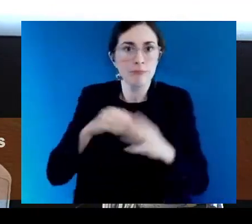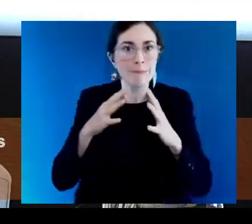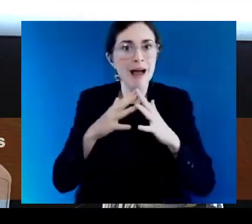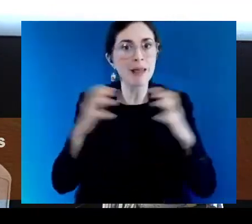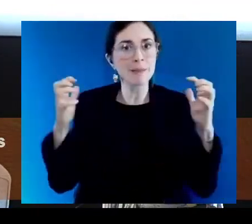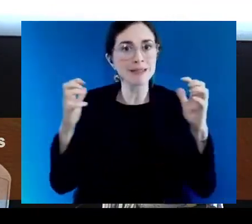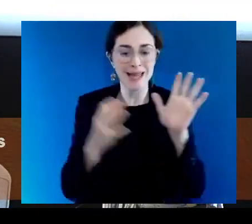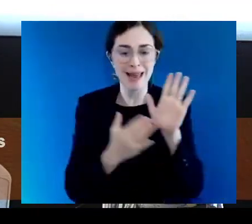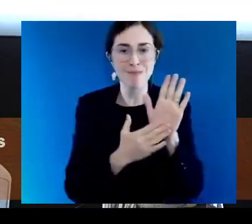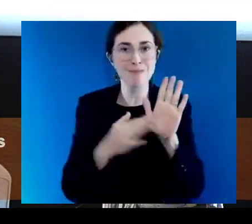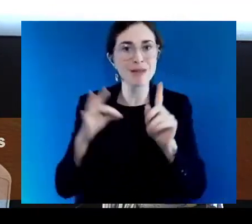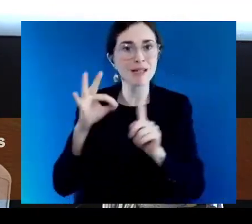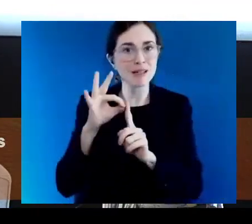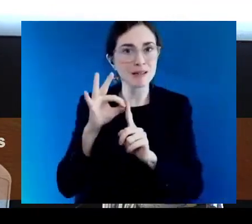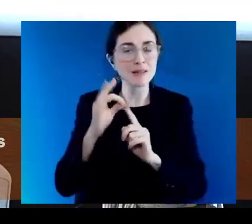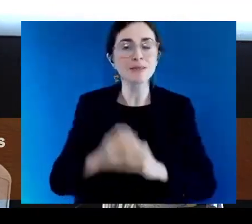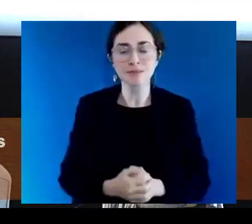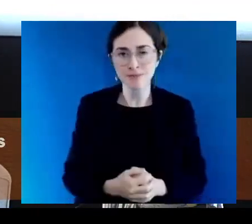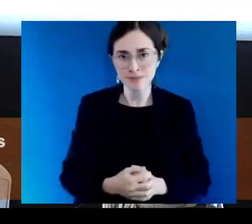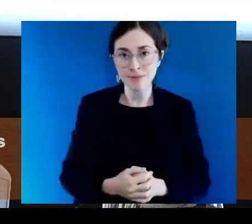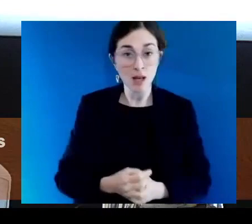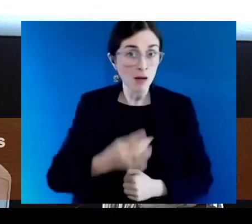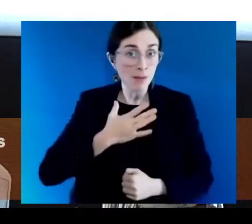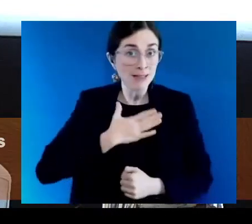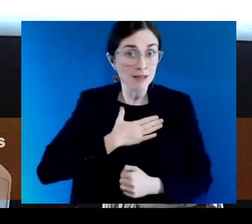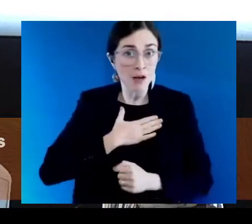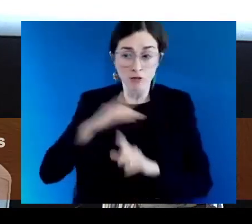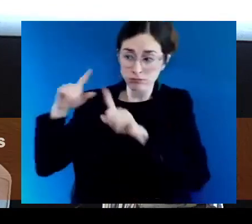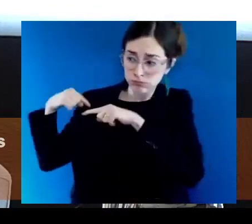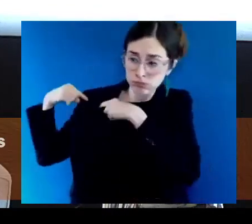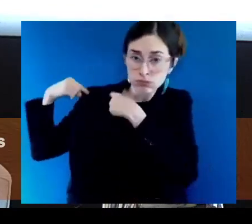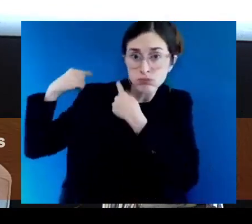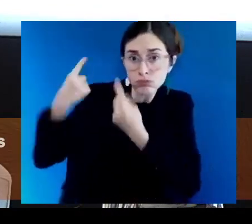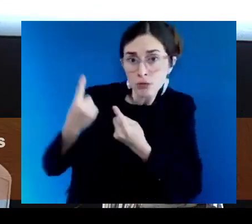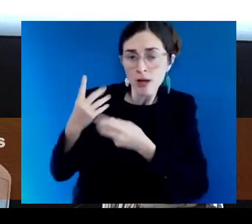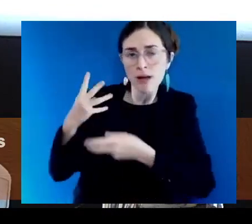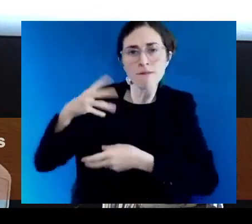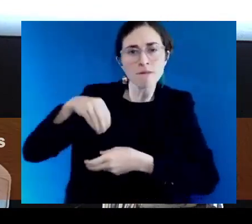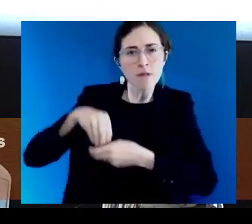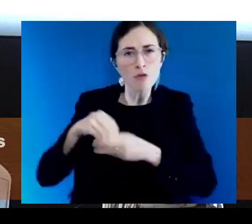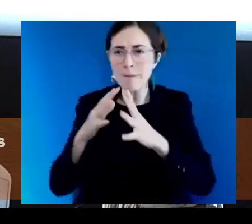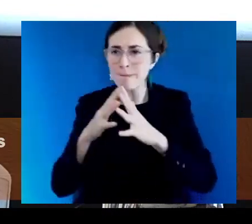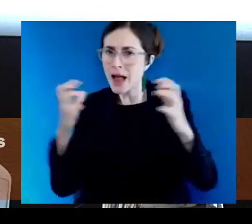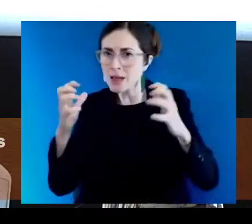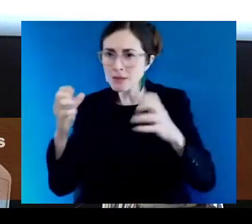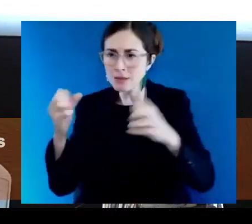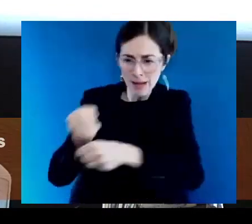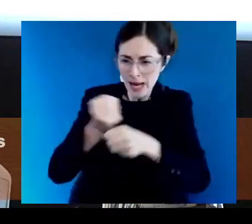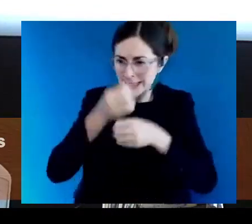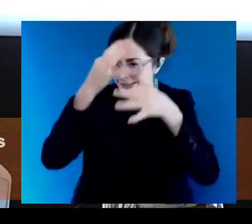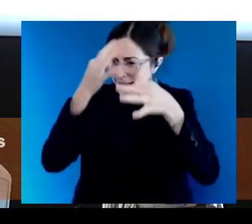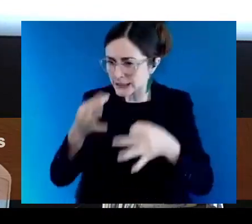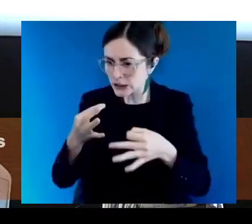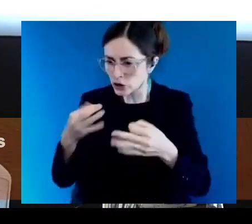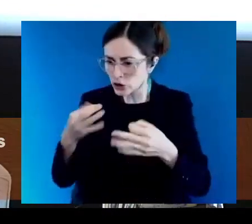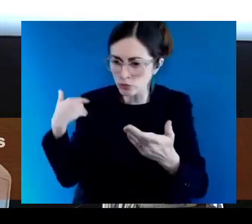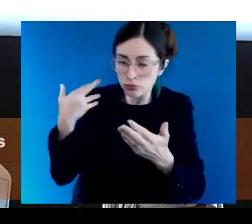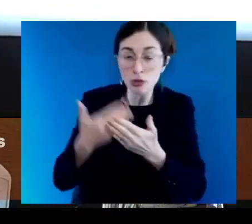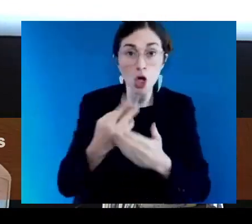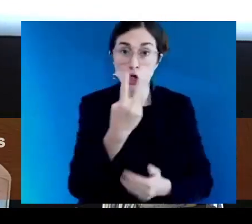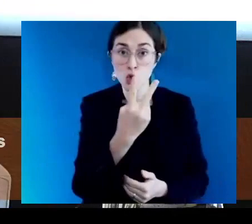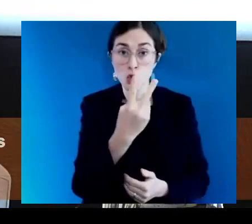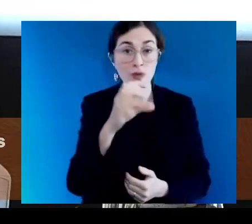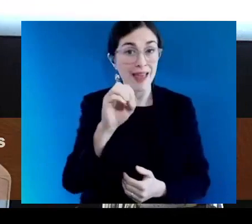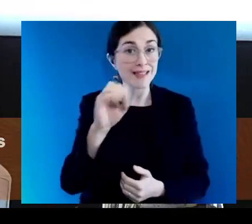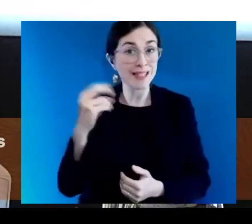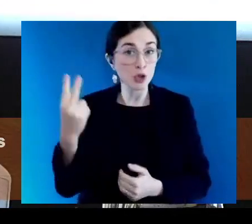long-standing member and have seen and been involved in parliamentary and government decision-making since 2002. I've held